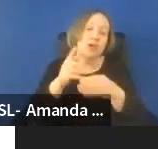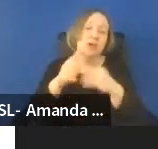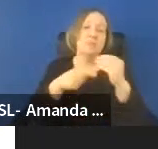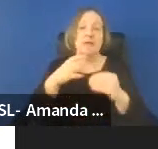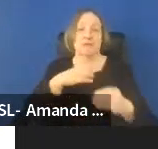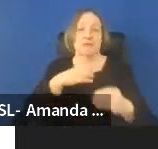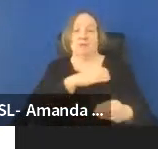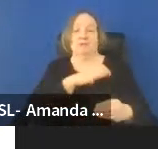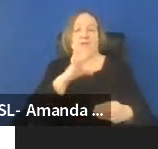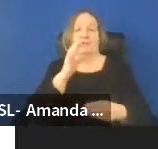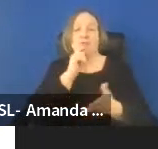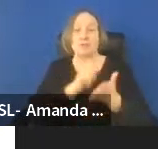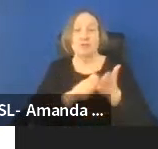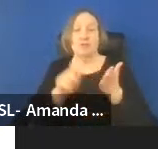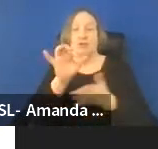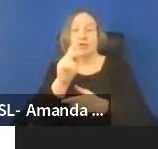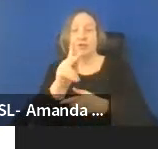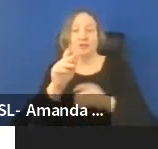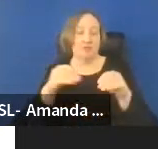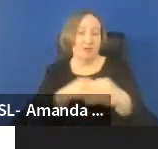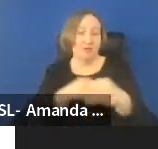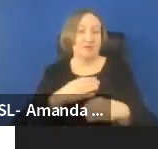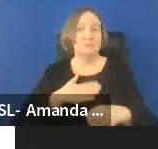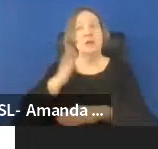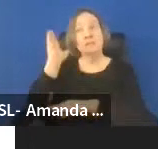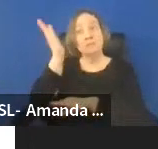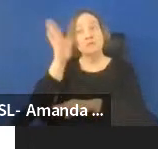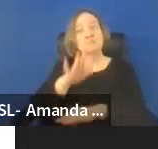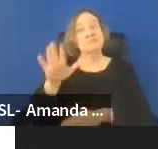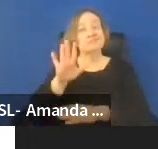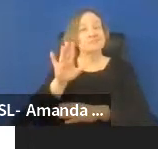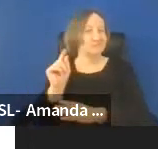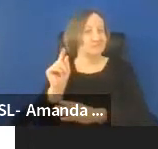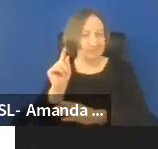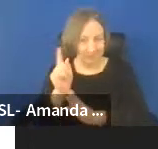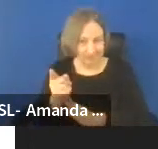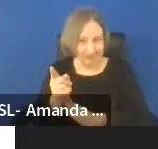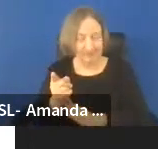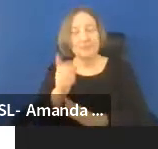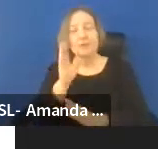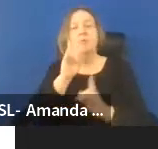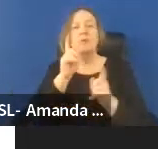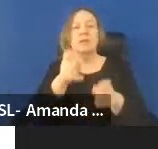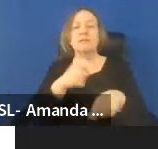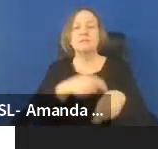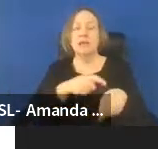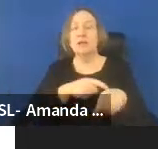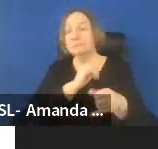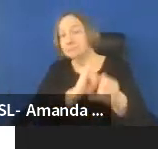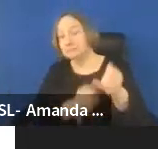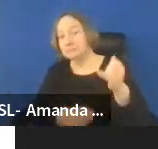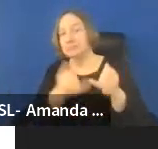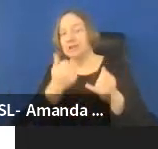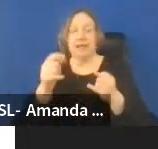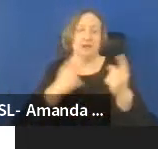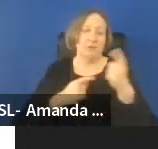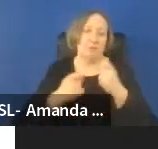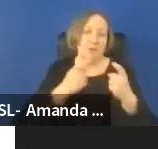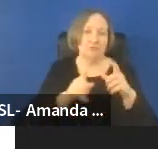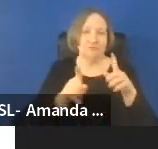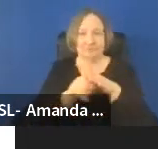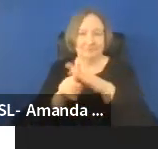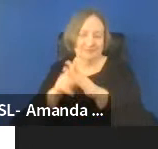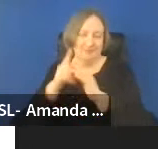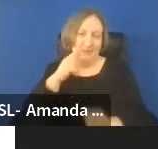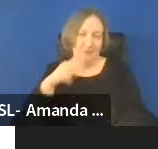Clerk's office. My presentation will take about 20 minutes, which will leave some time at the end for any questions that might come up